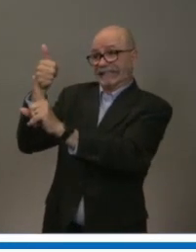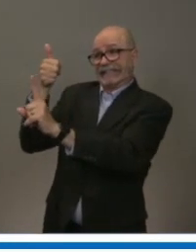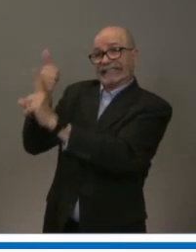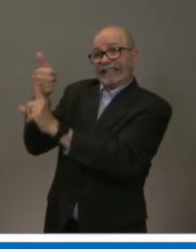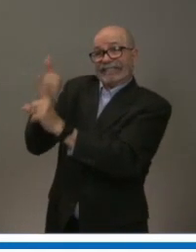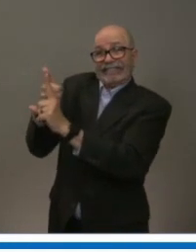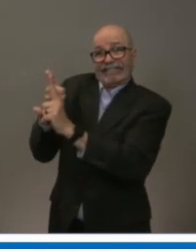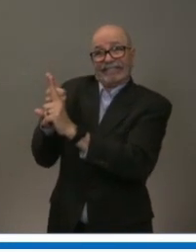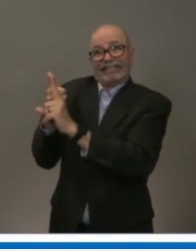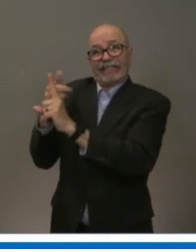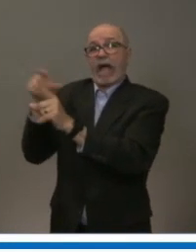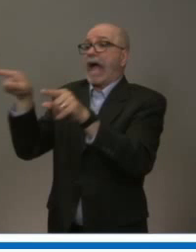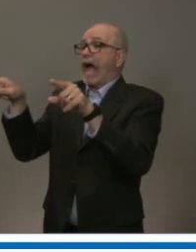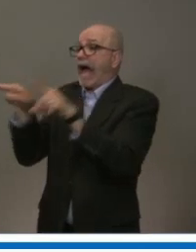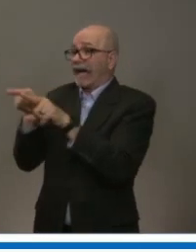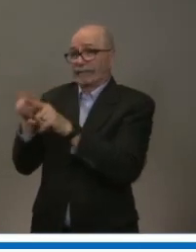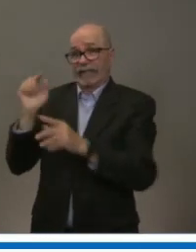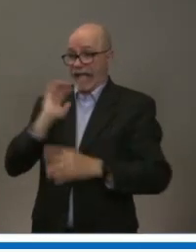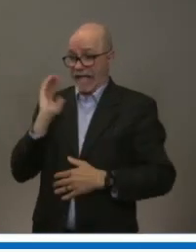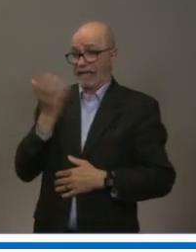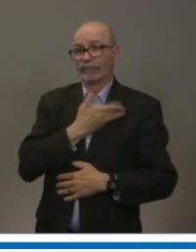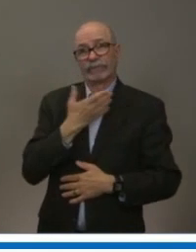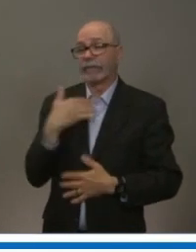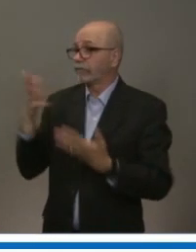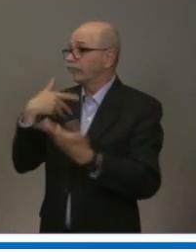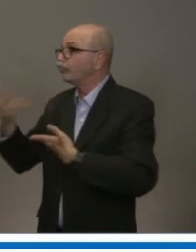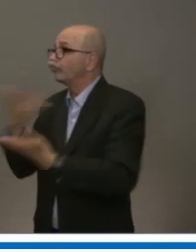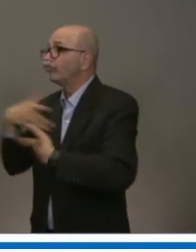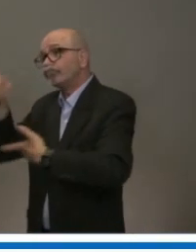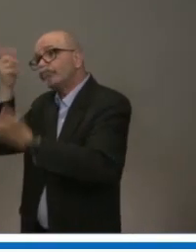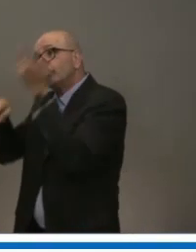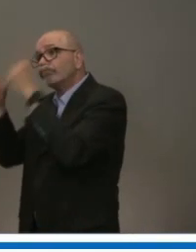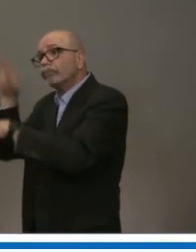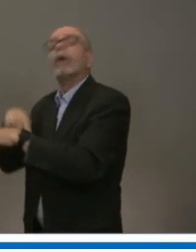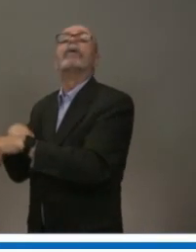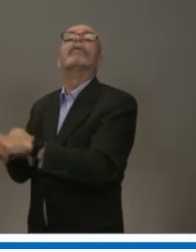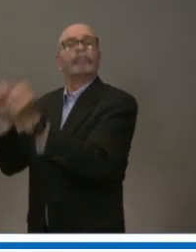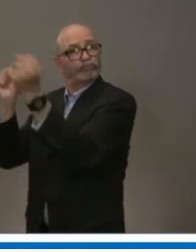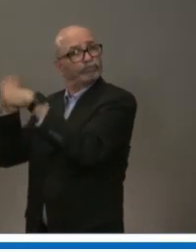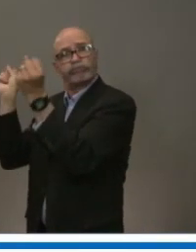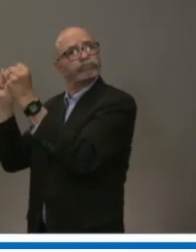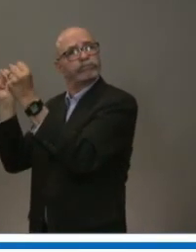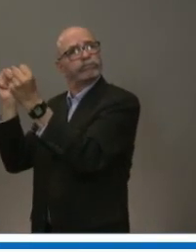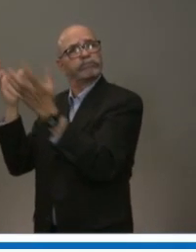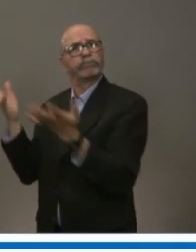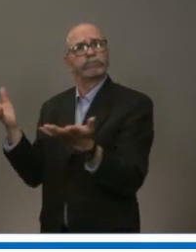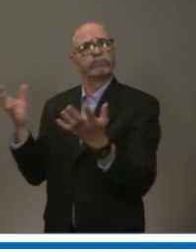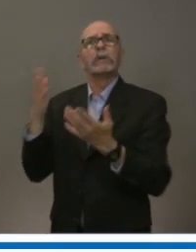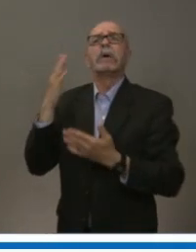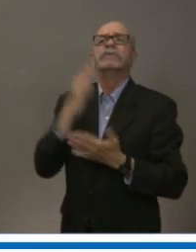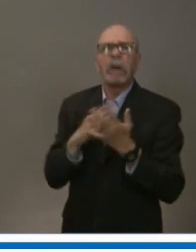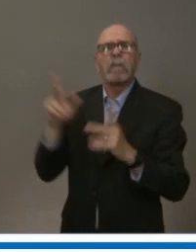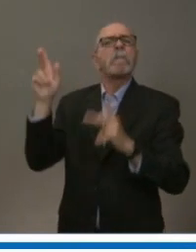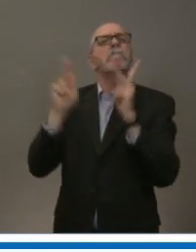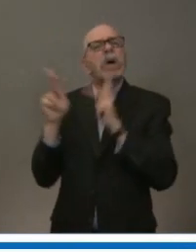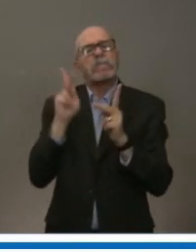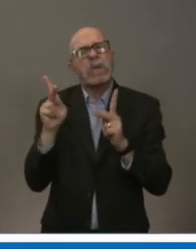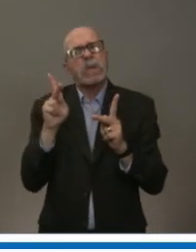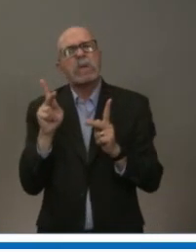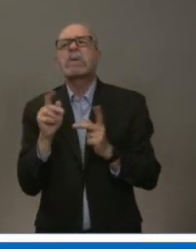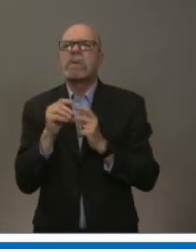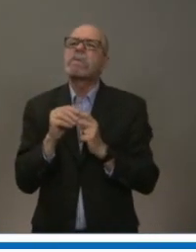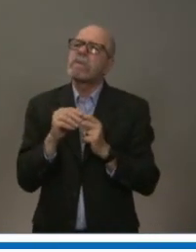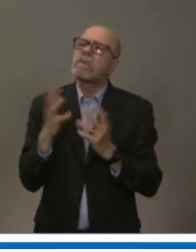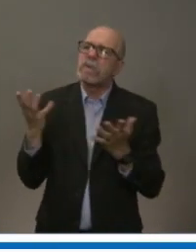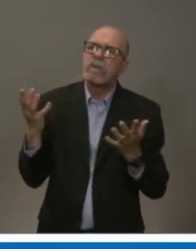early on, identifying the need for testing. They were identifying that they had a number of people in the community where access to